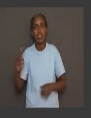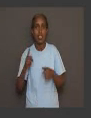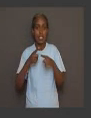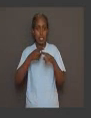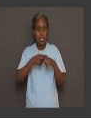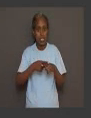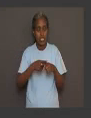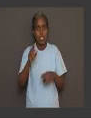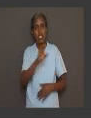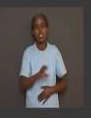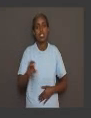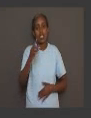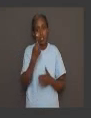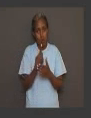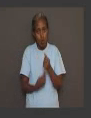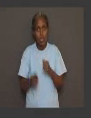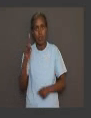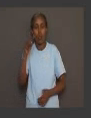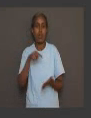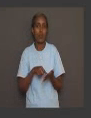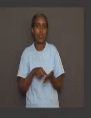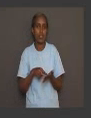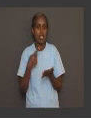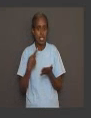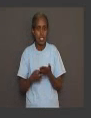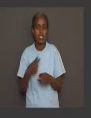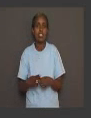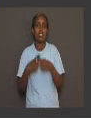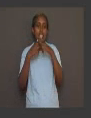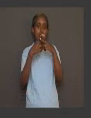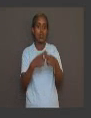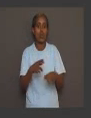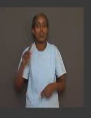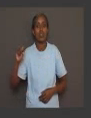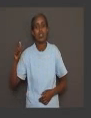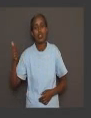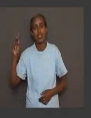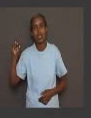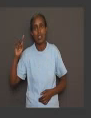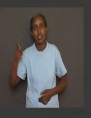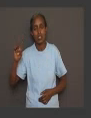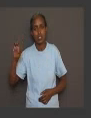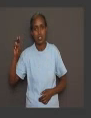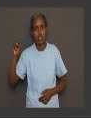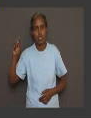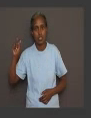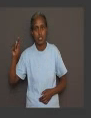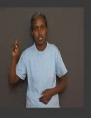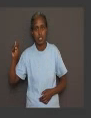at only 1 point. This is called a tangent line to the